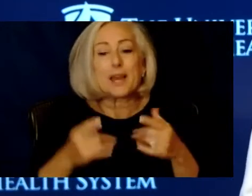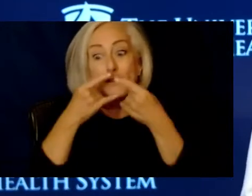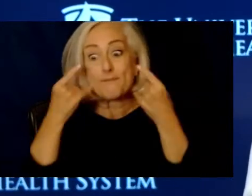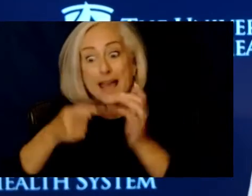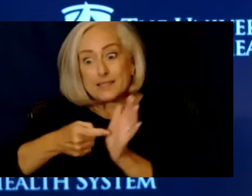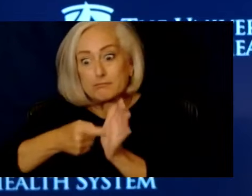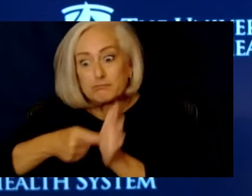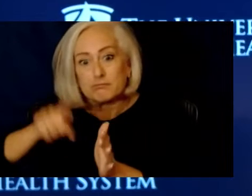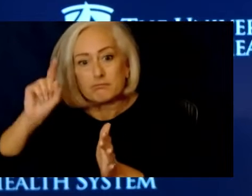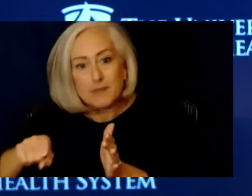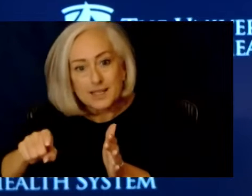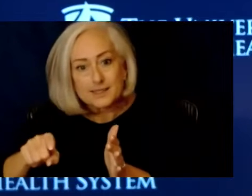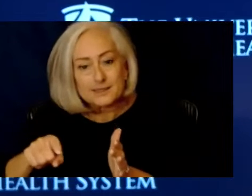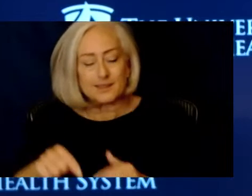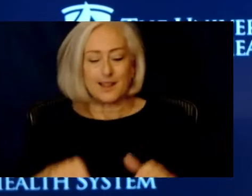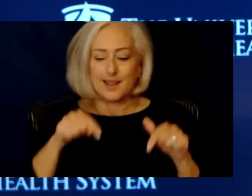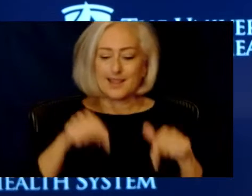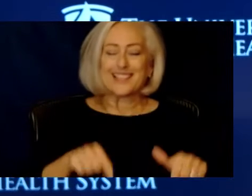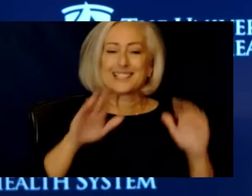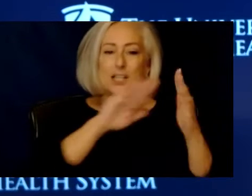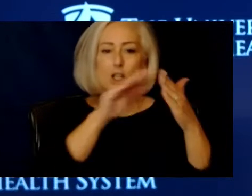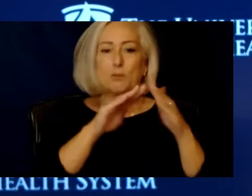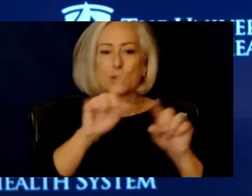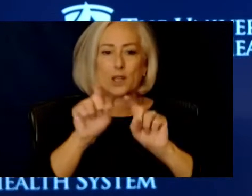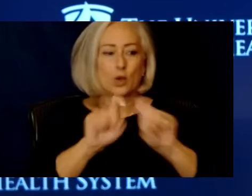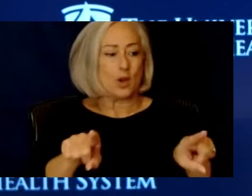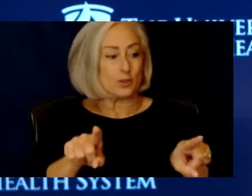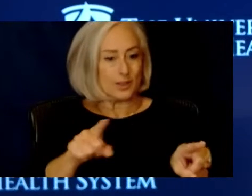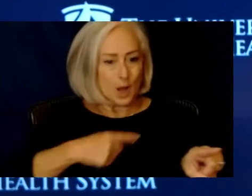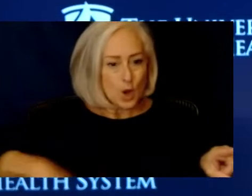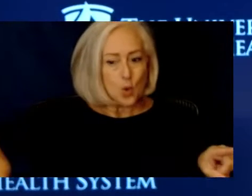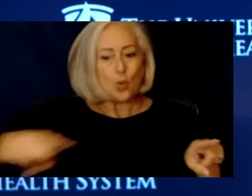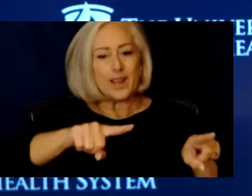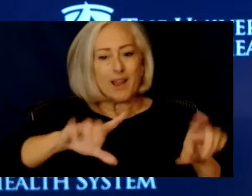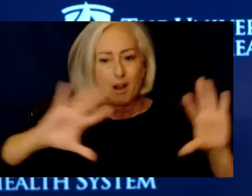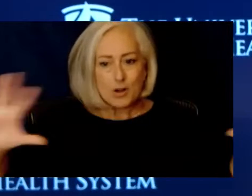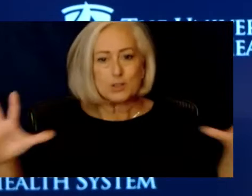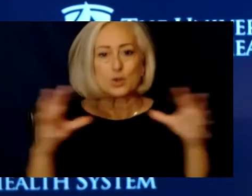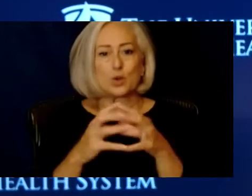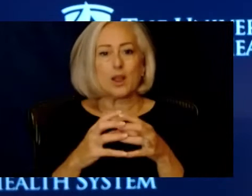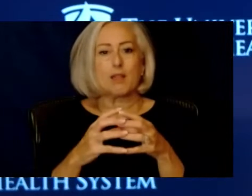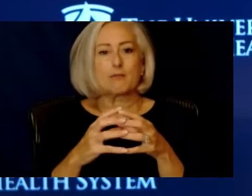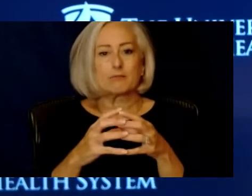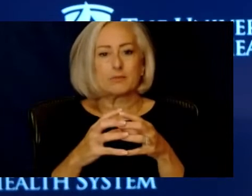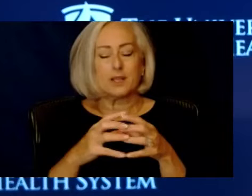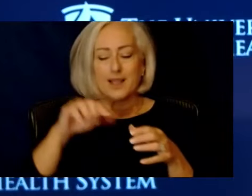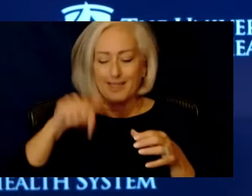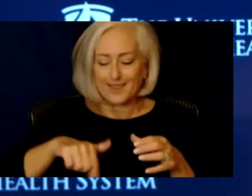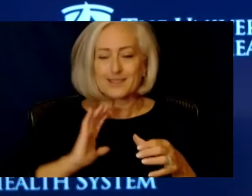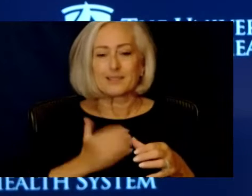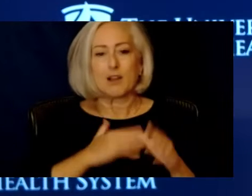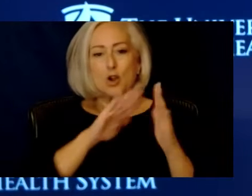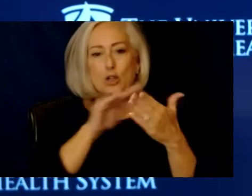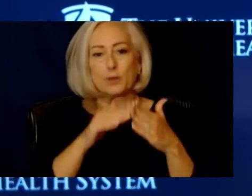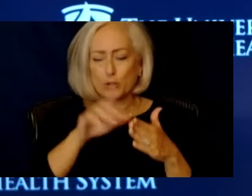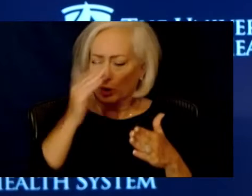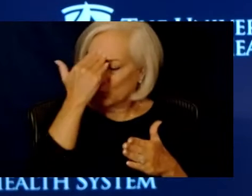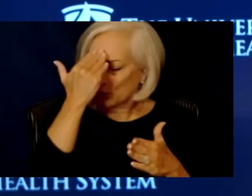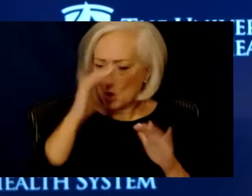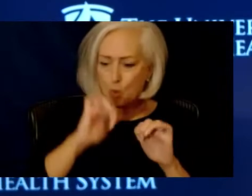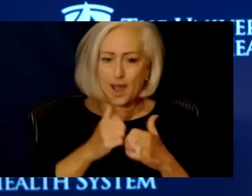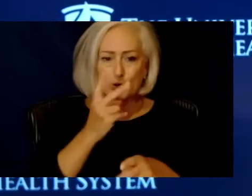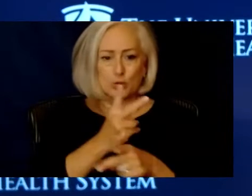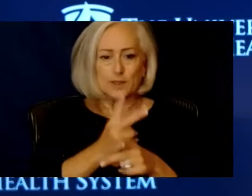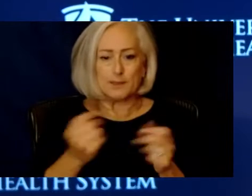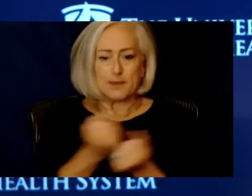question right now, right? We're all in this together, and this is our community. And we know how to keep each other safe. BA5 is a problem. And